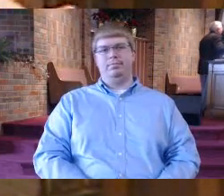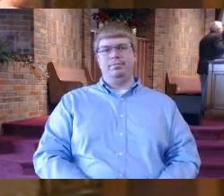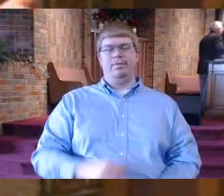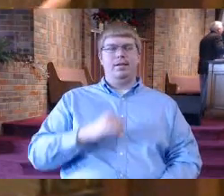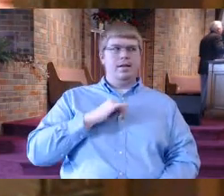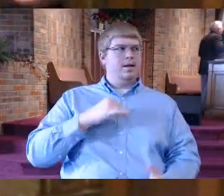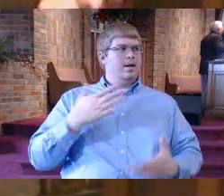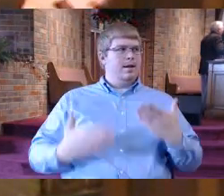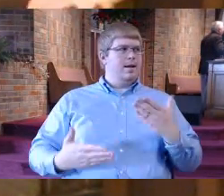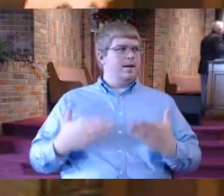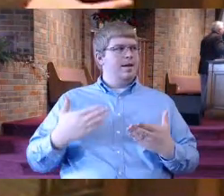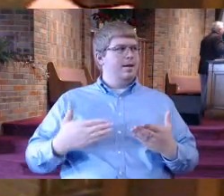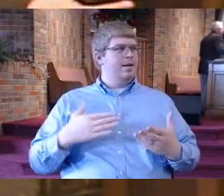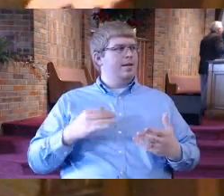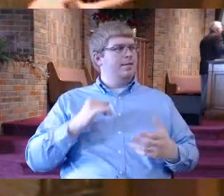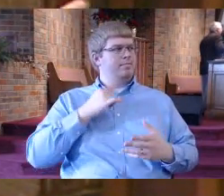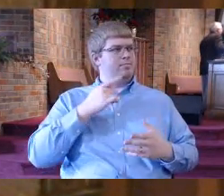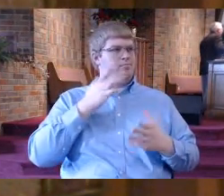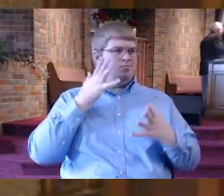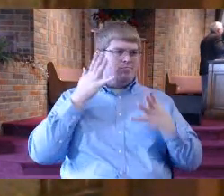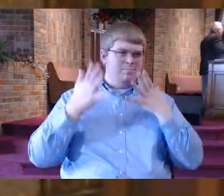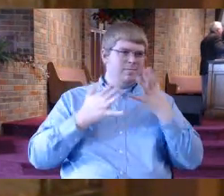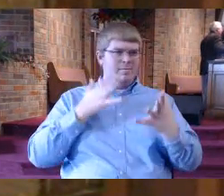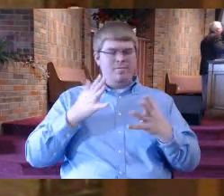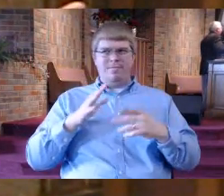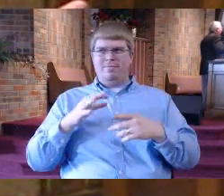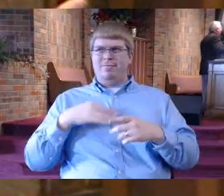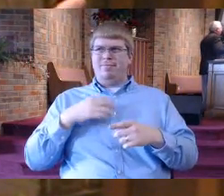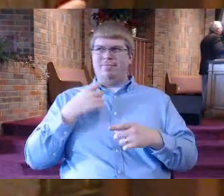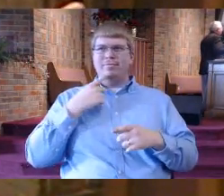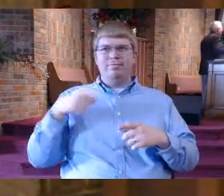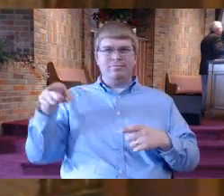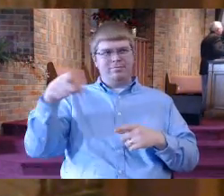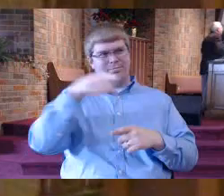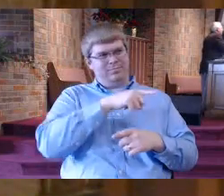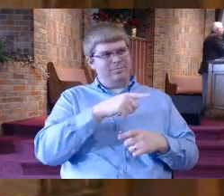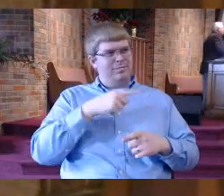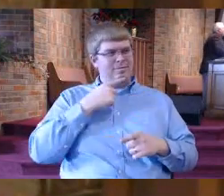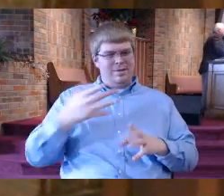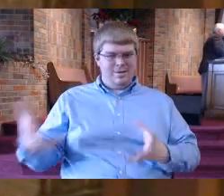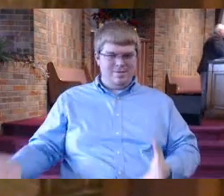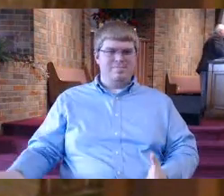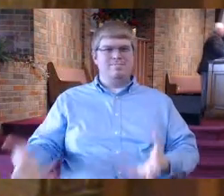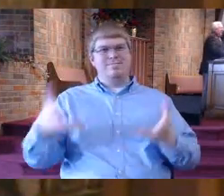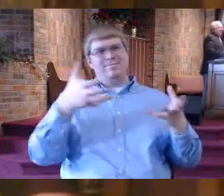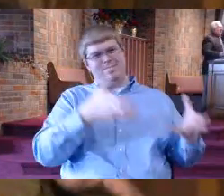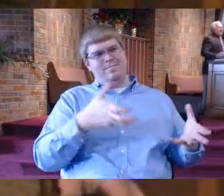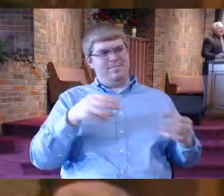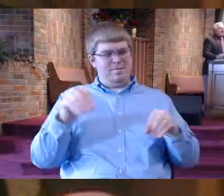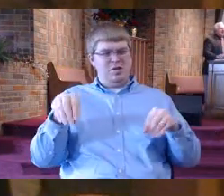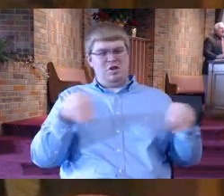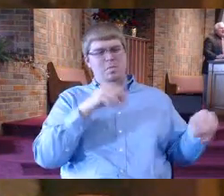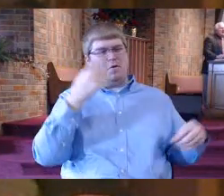coerce, embarrass, or humiliate one of you fine folk into doing something for me.